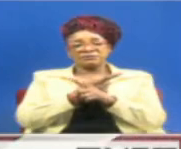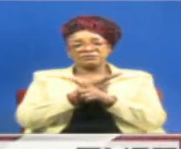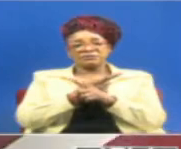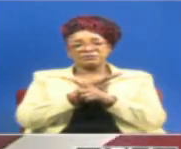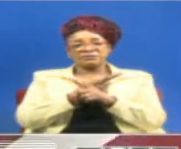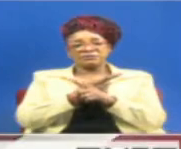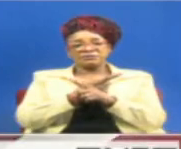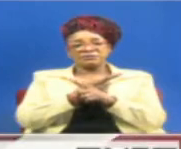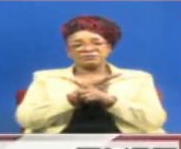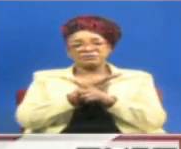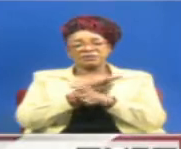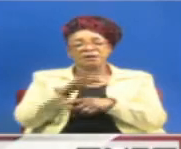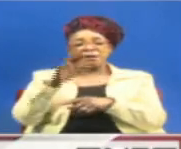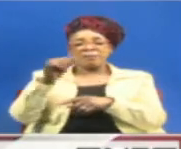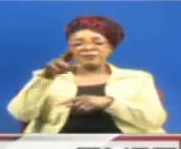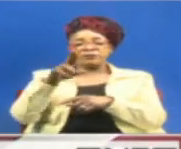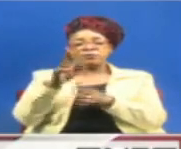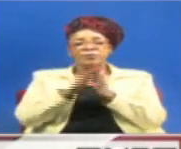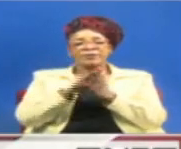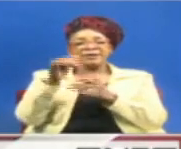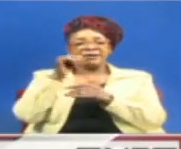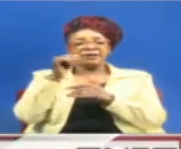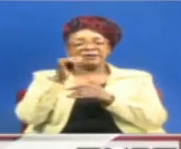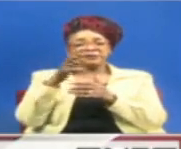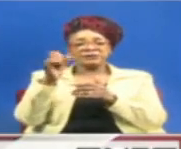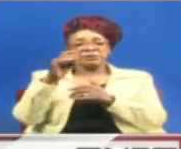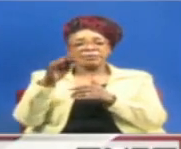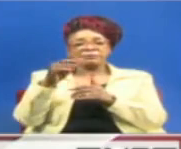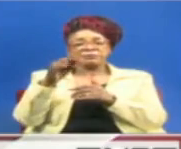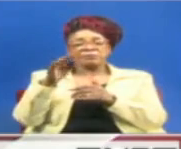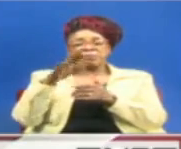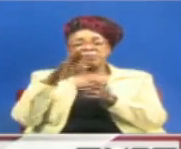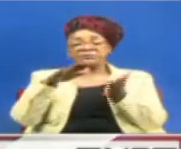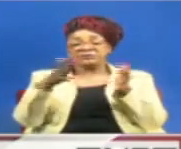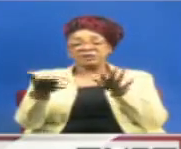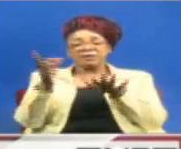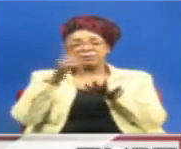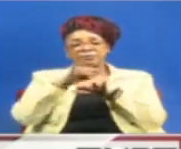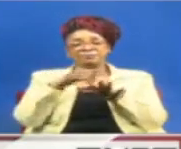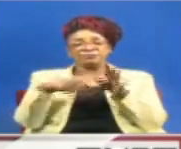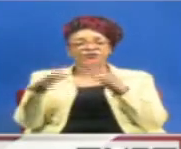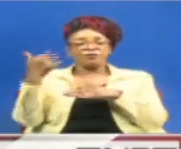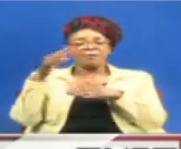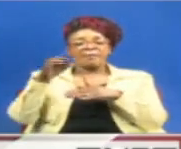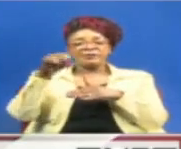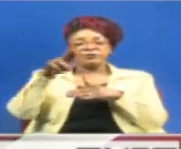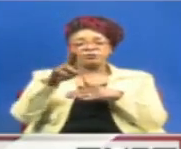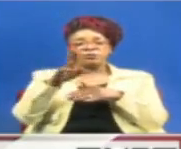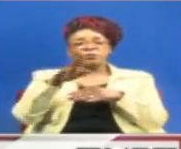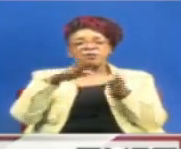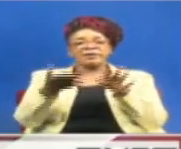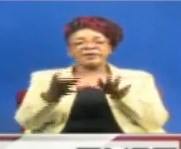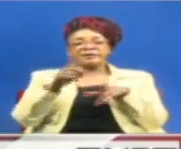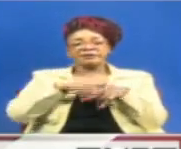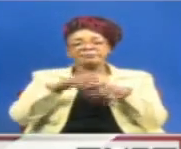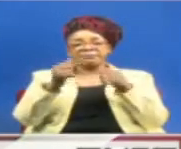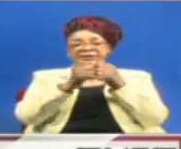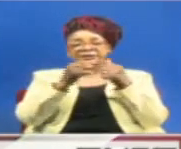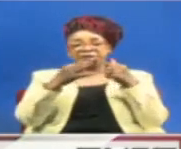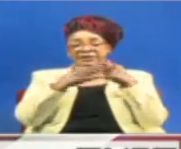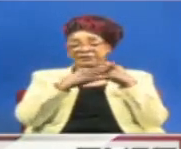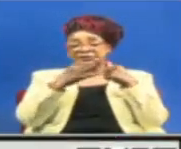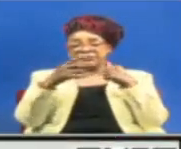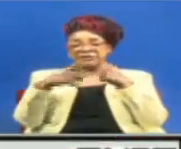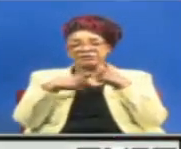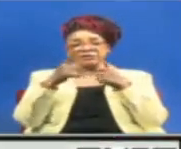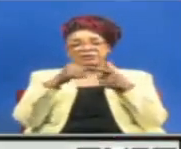Manchester United and England legend Sir Bobby Charlton is dead. The former Manchester United forward died at the age of 86 years alongside